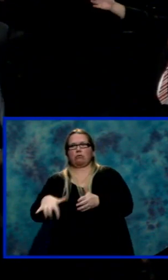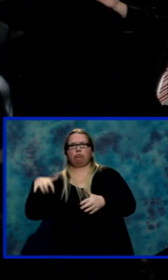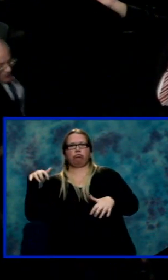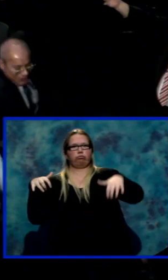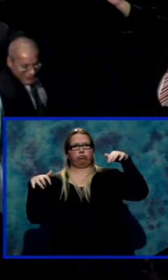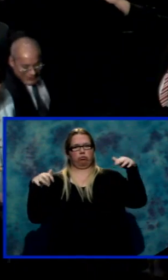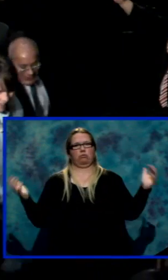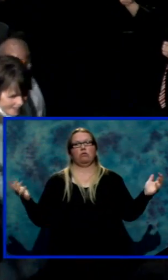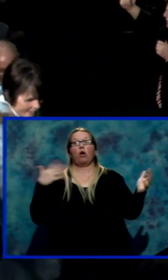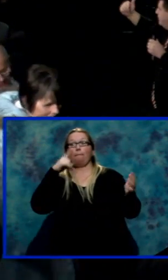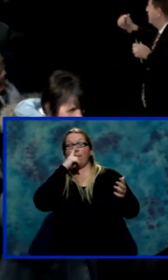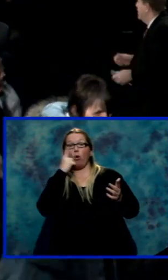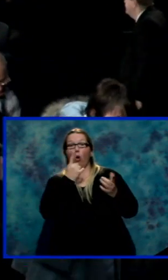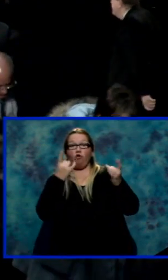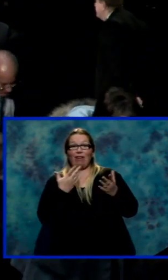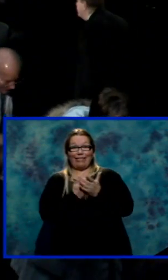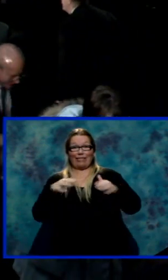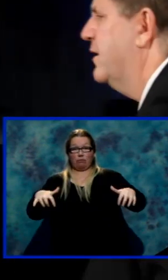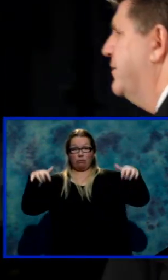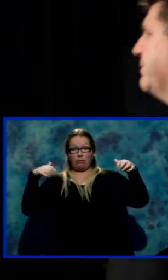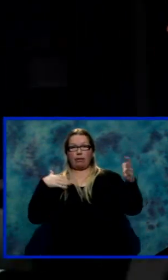Everybody moving to the center, please.